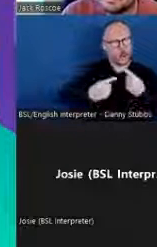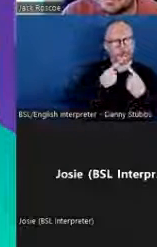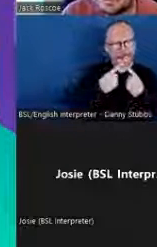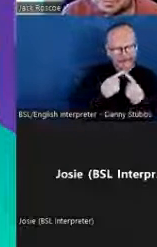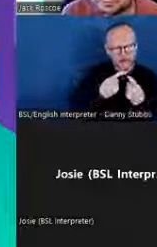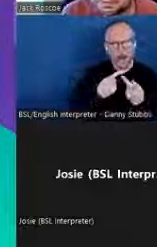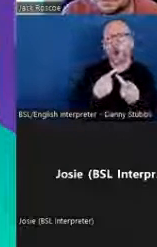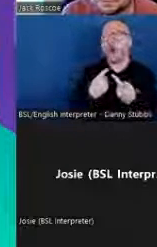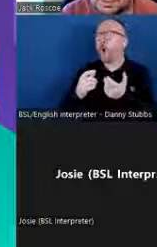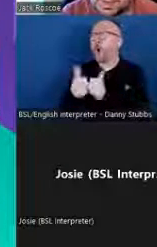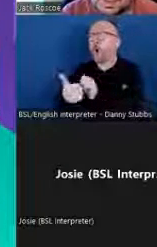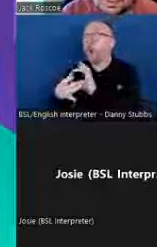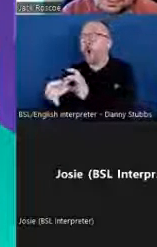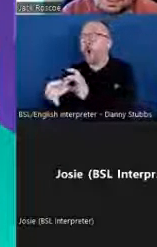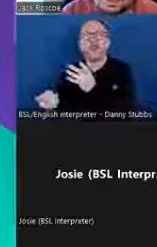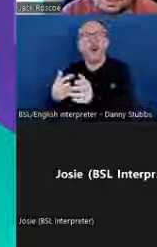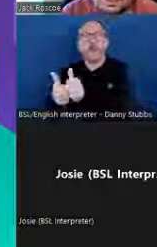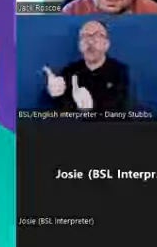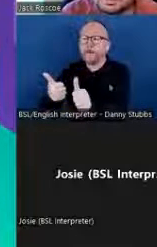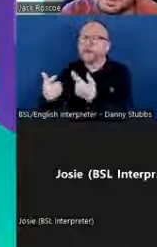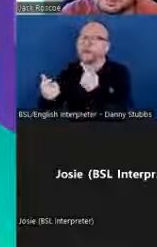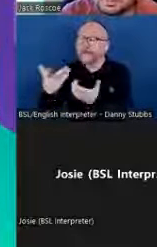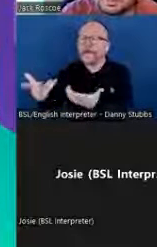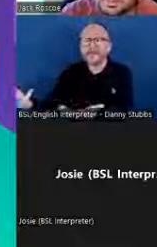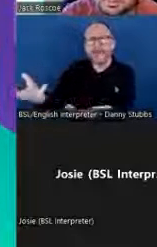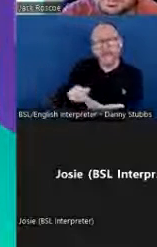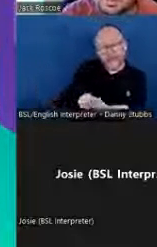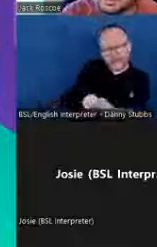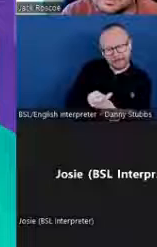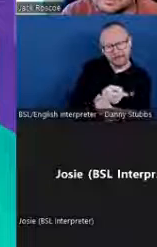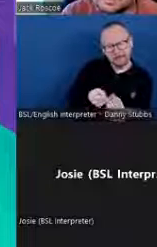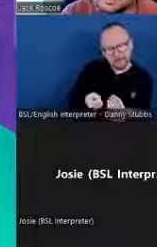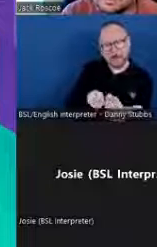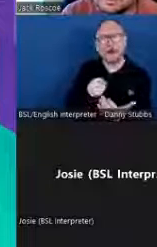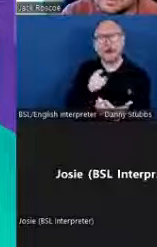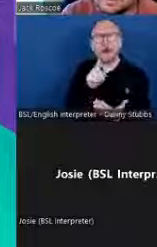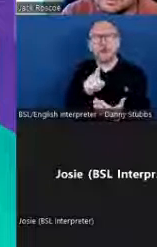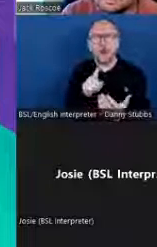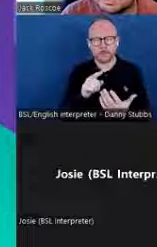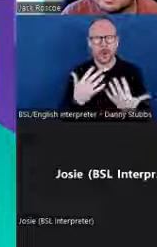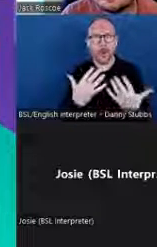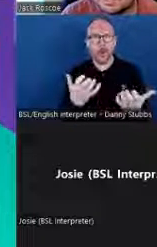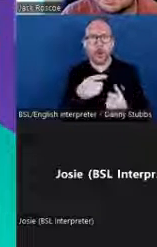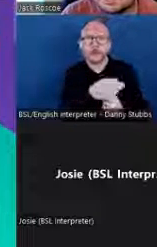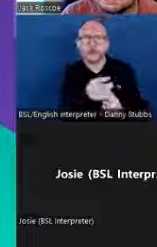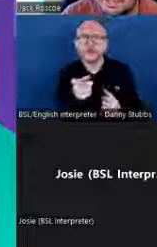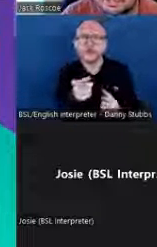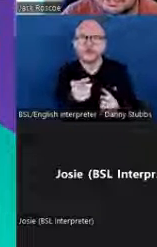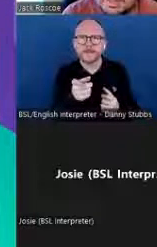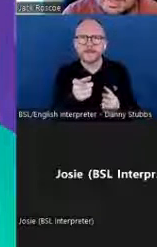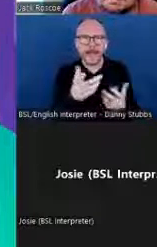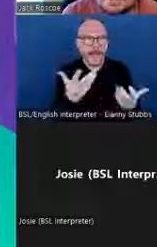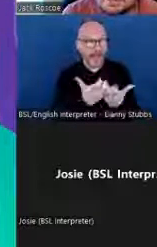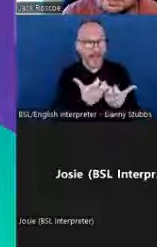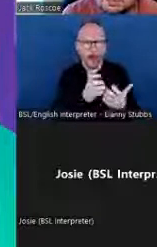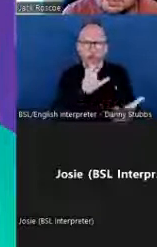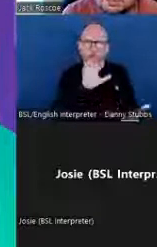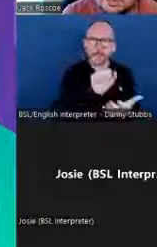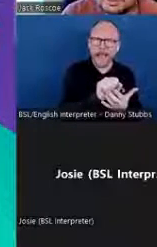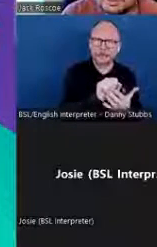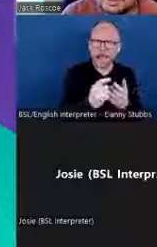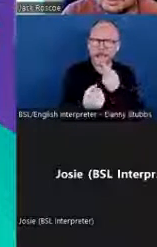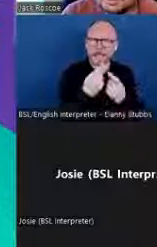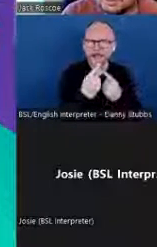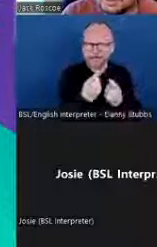from other people that you work with. But there'll be some important things about the audience that you would have to capture directly. So